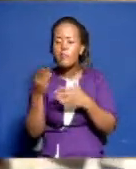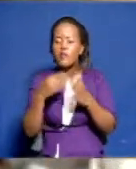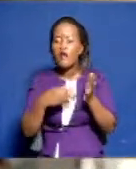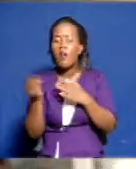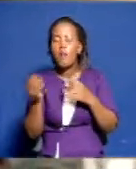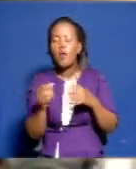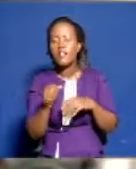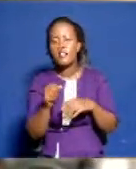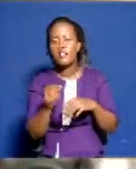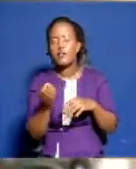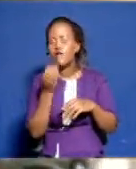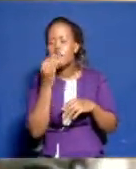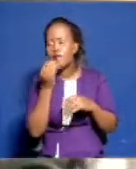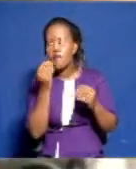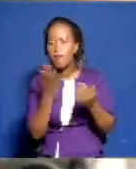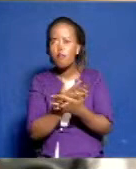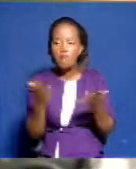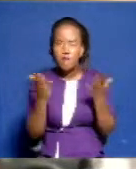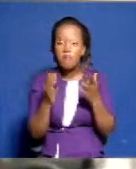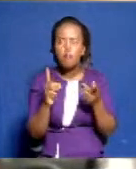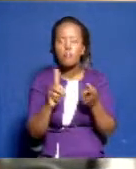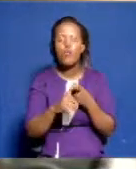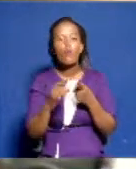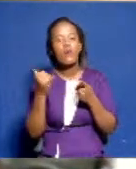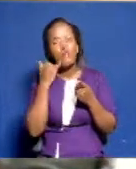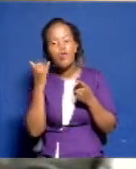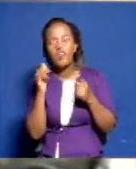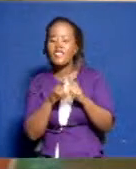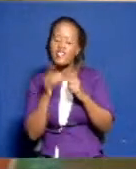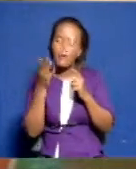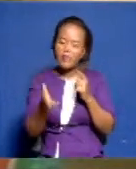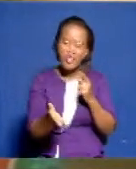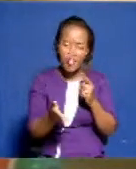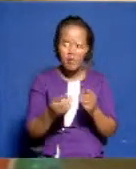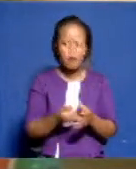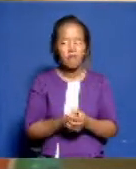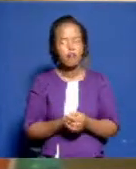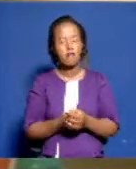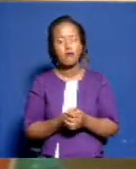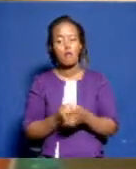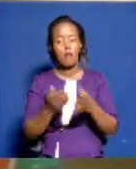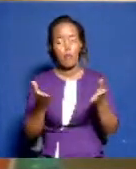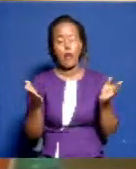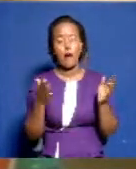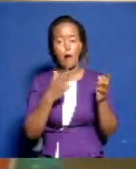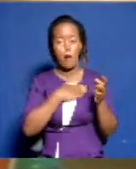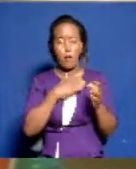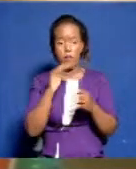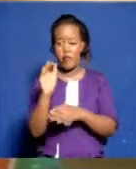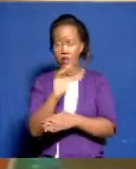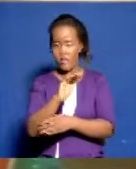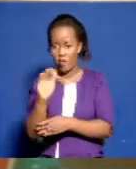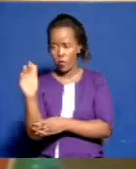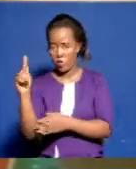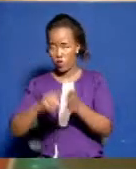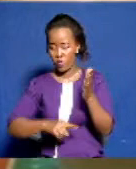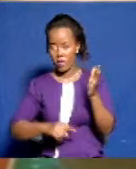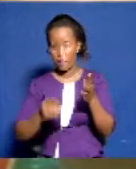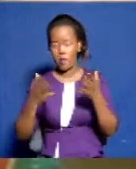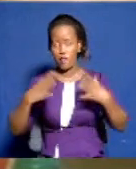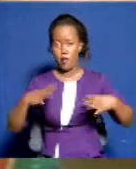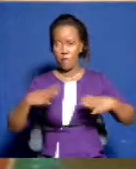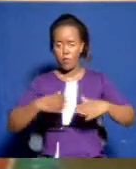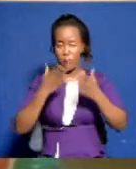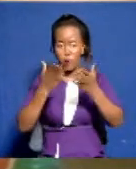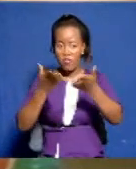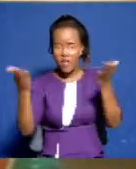tu pale. Simu yake I think pia ilikuwa hapo. Mizo langu tu ni kuambia raia wote ya kwamba maneno ya